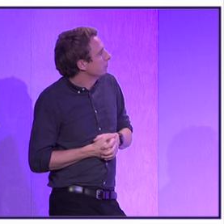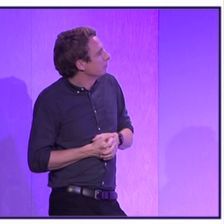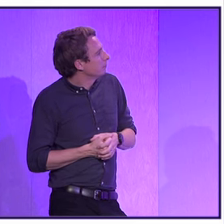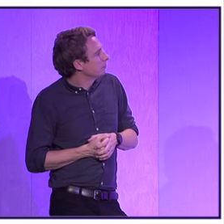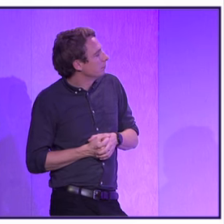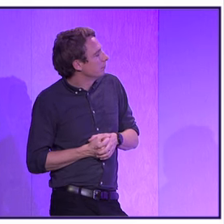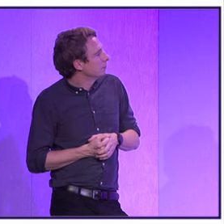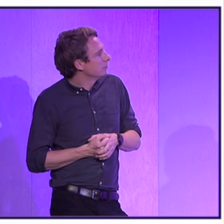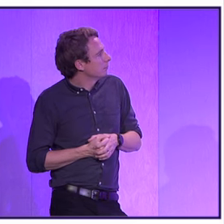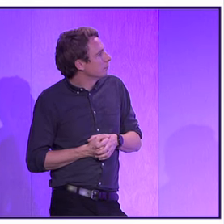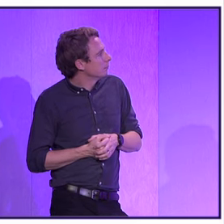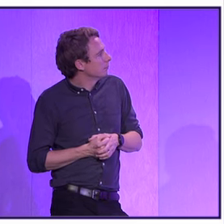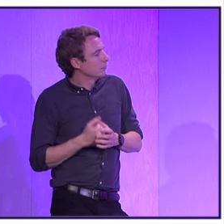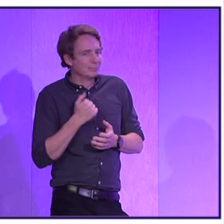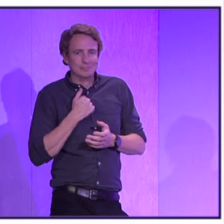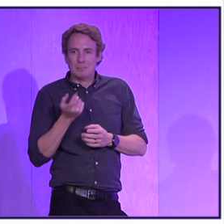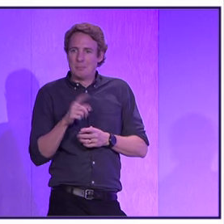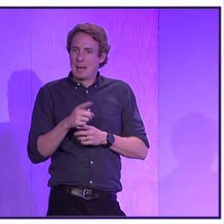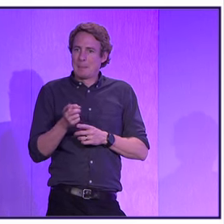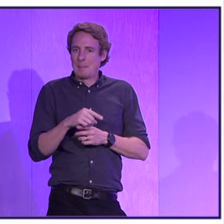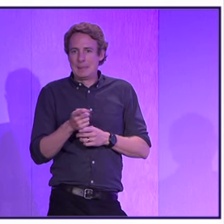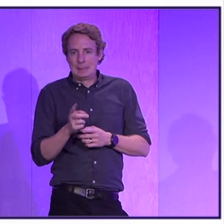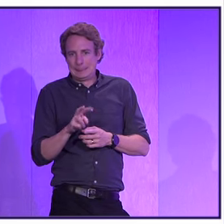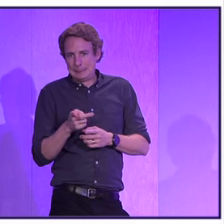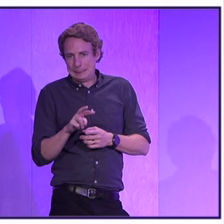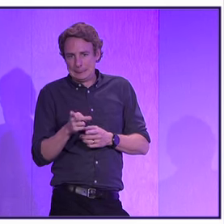Anyway, right, I'm going to go back again, sorry, backwards and forwards.